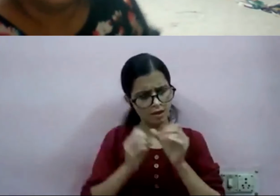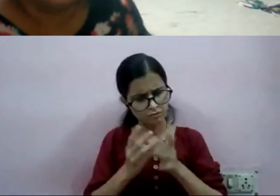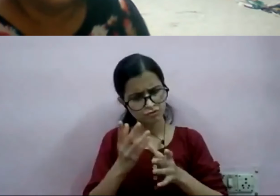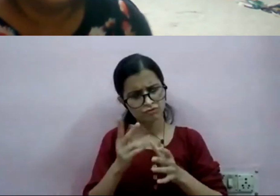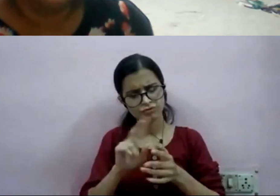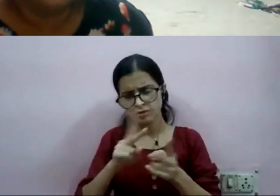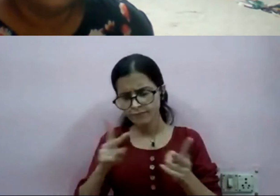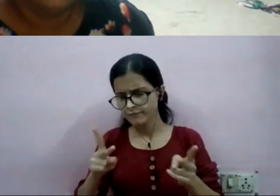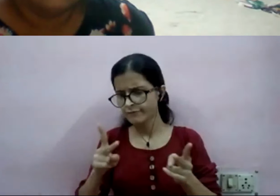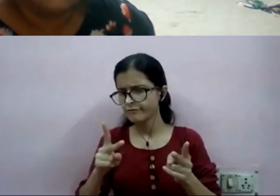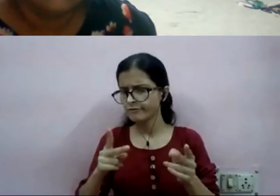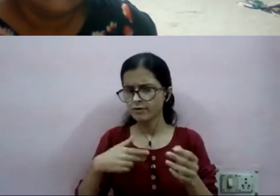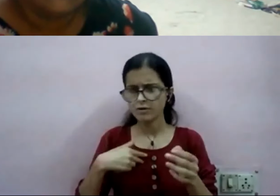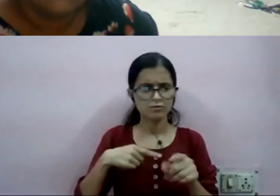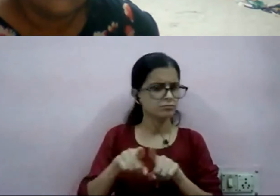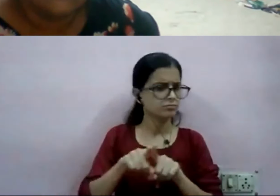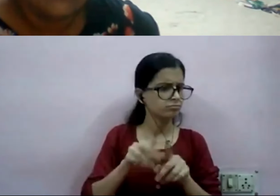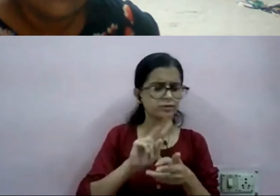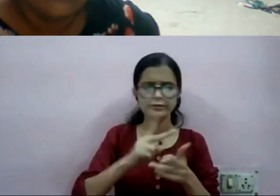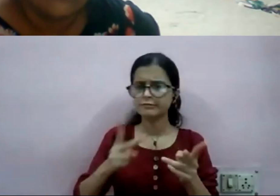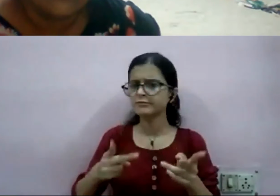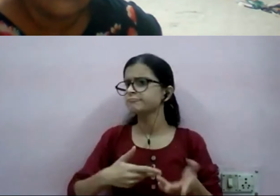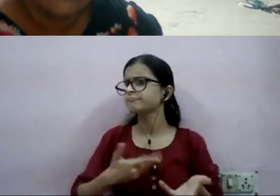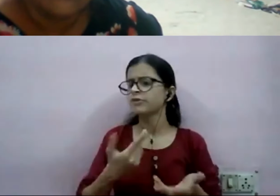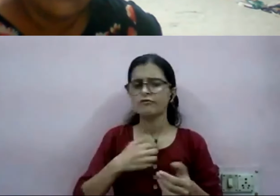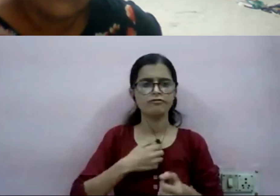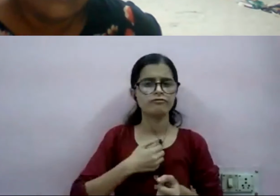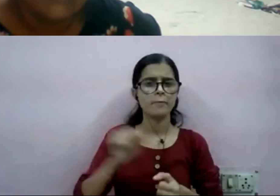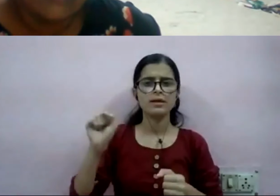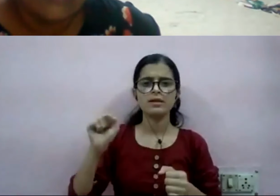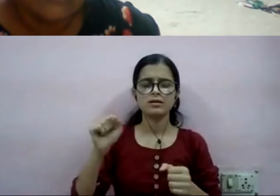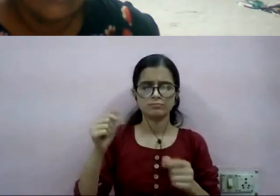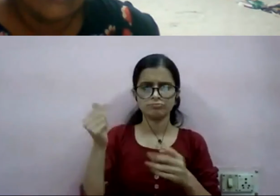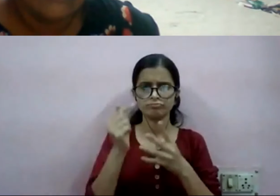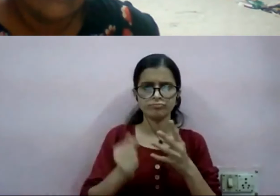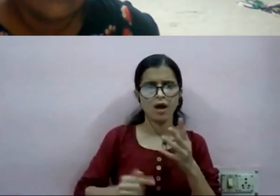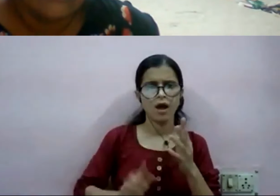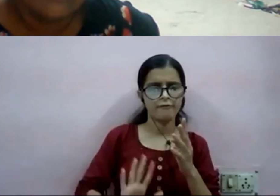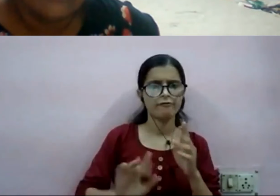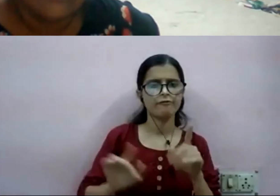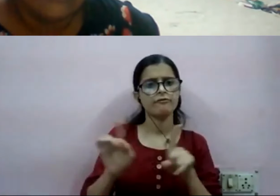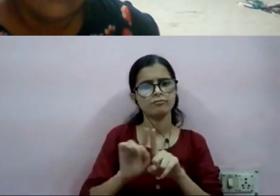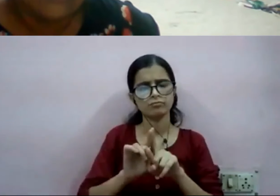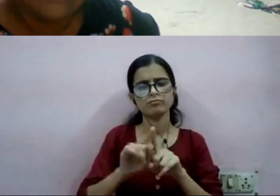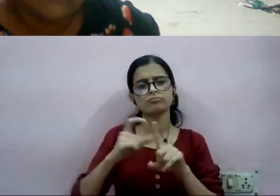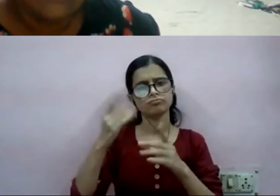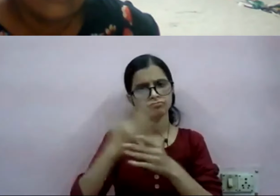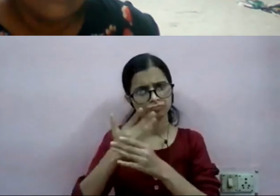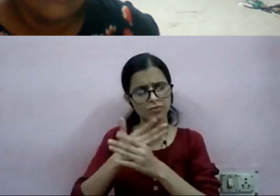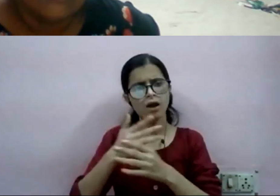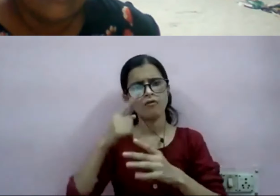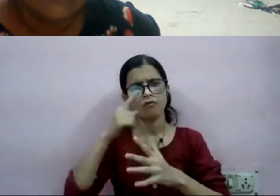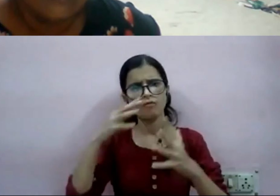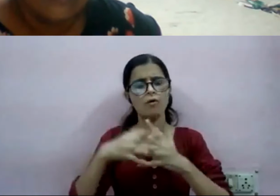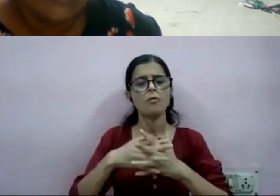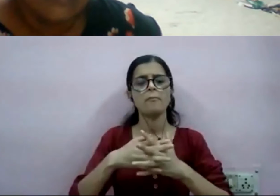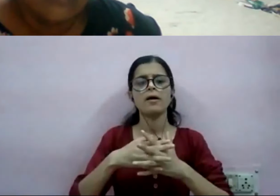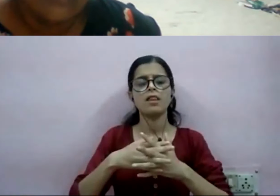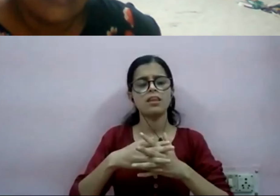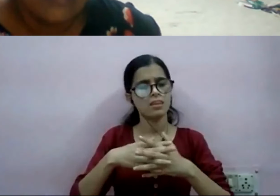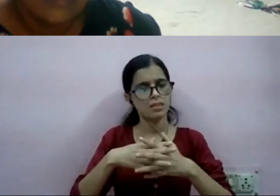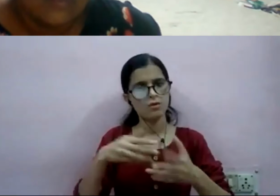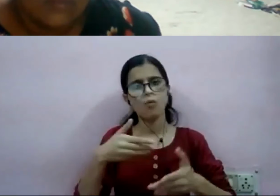to certain practices which feminists have pointed out are actually detrimental to women in general.